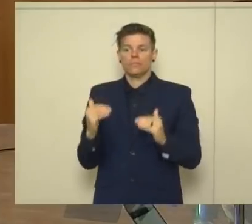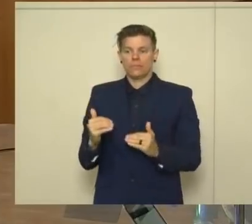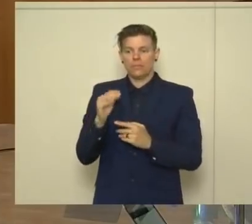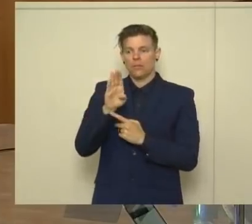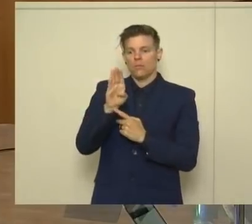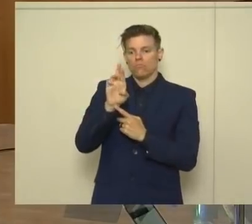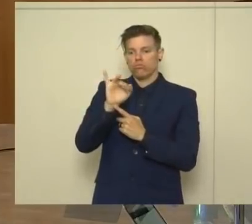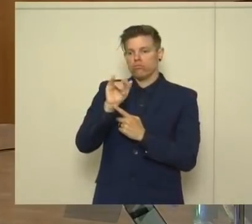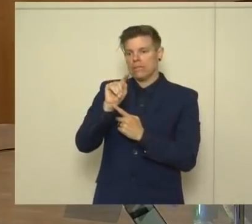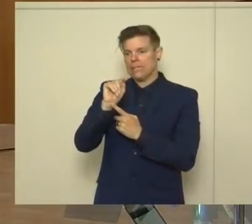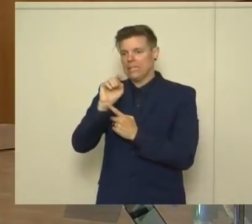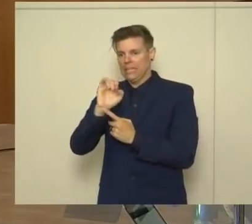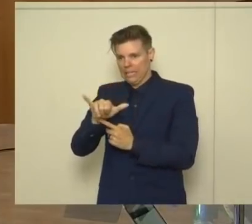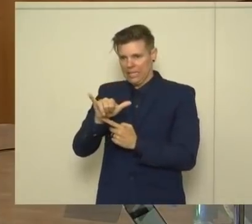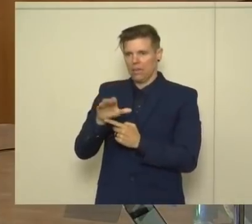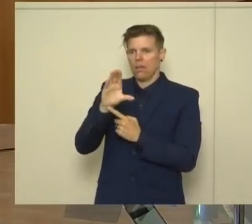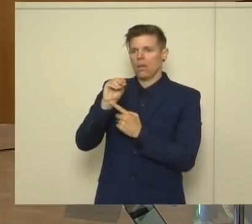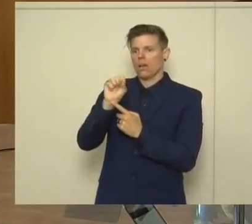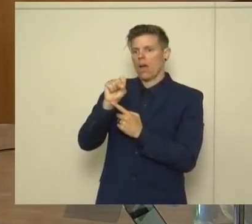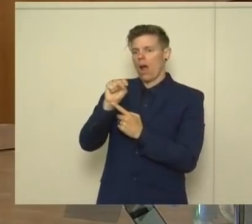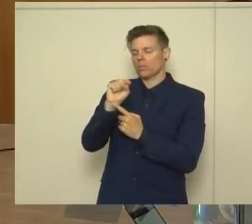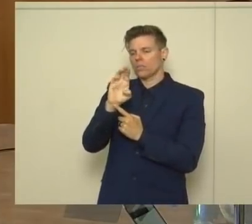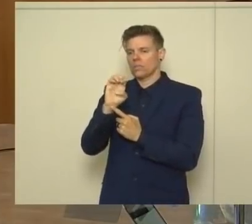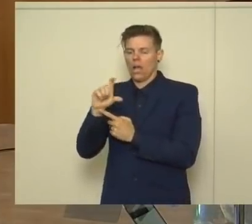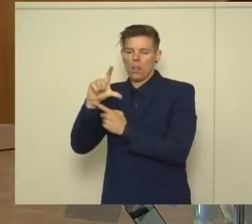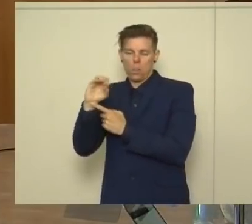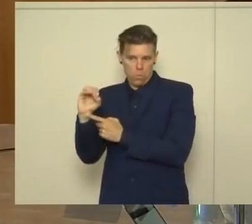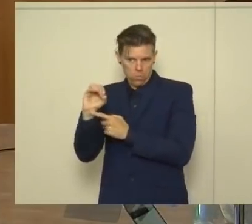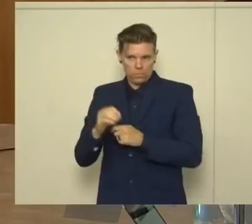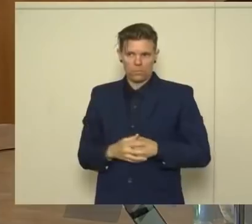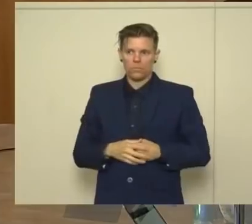Brittany, you are unmuted. Go right ahead.